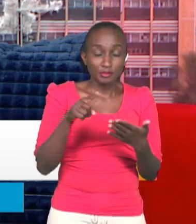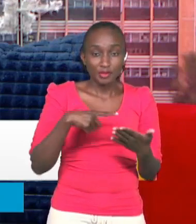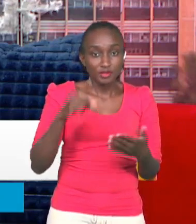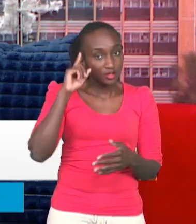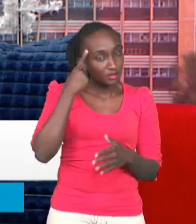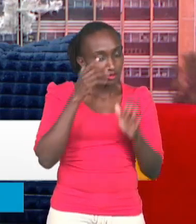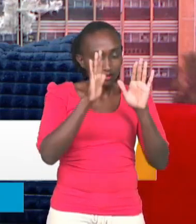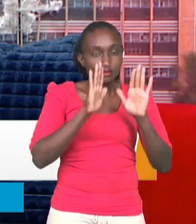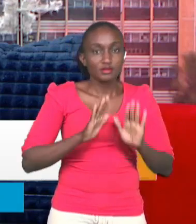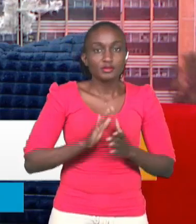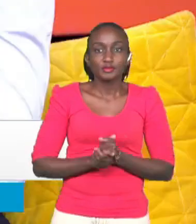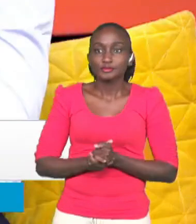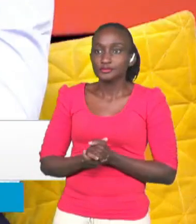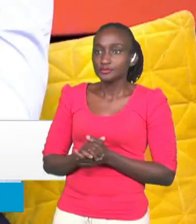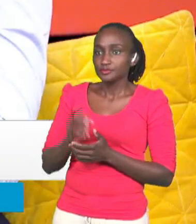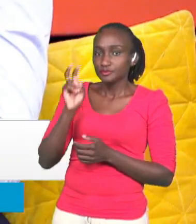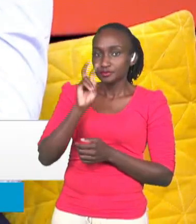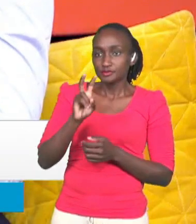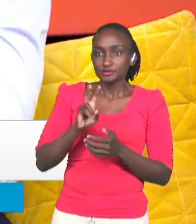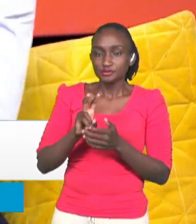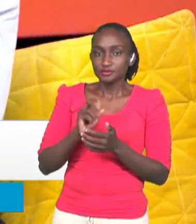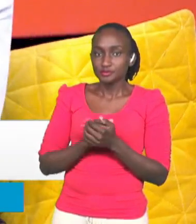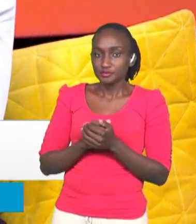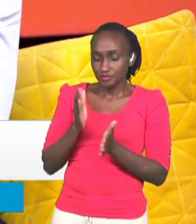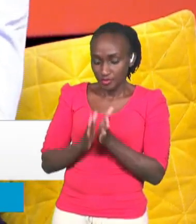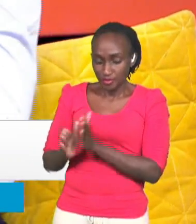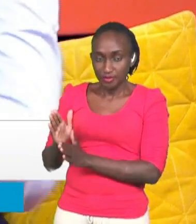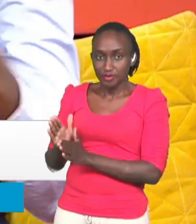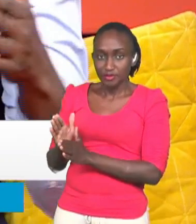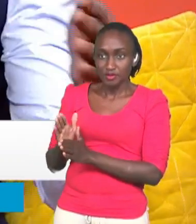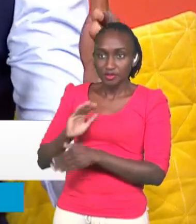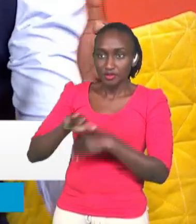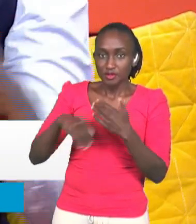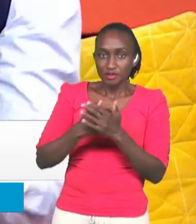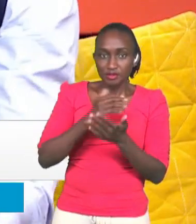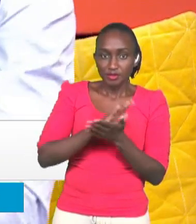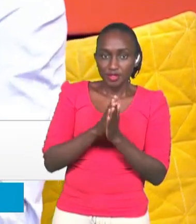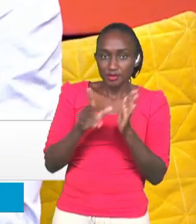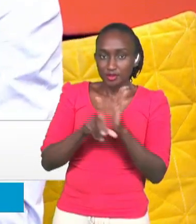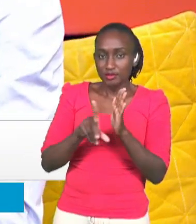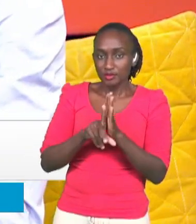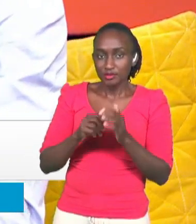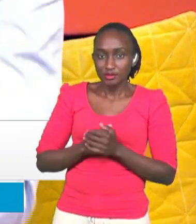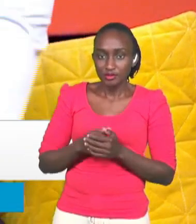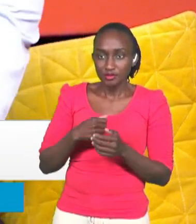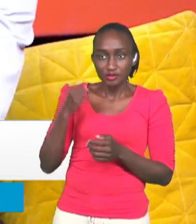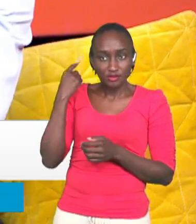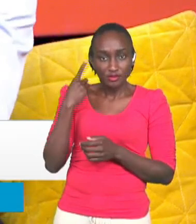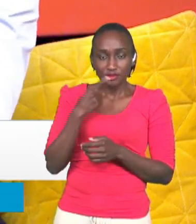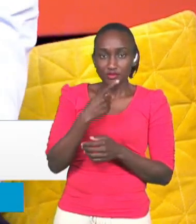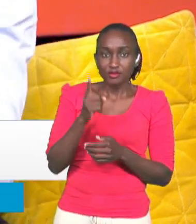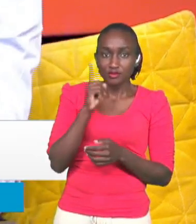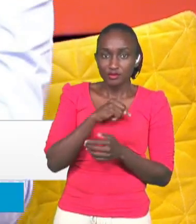it is important. All right. Now, looking at the process of all this becoming law, I understand you've